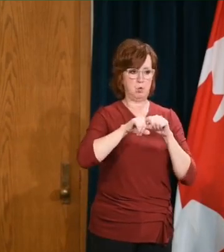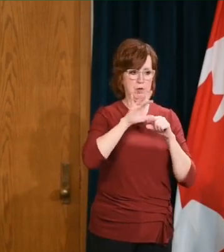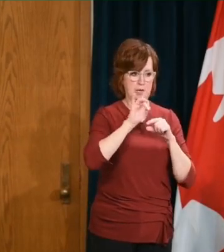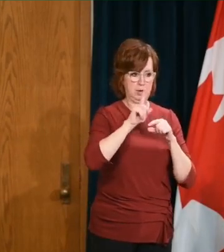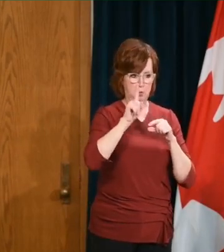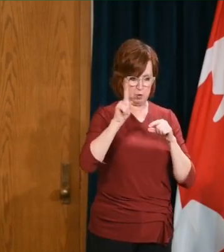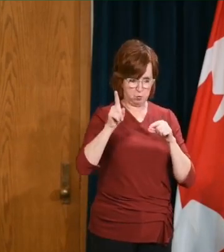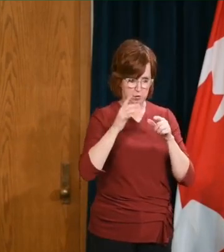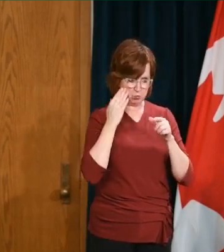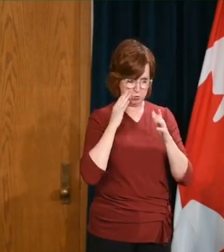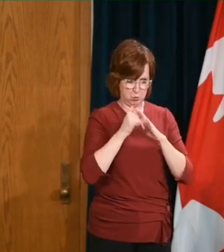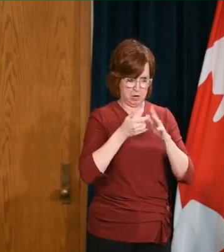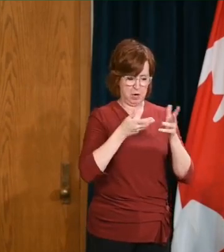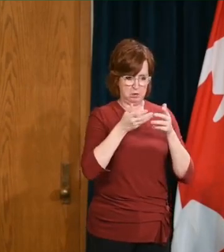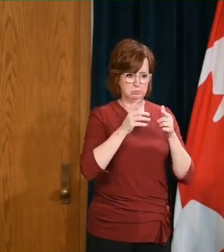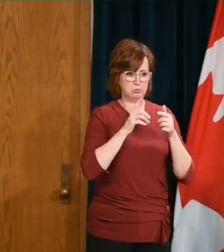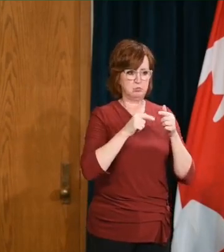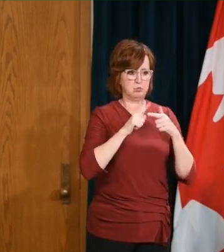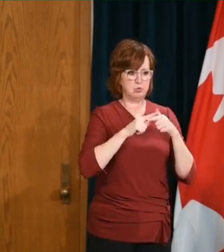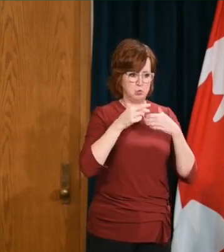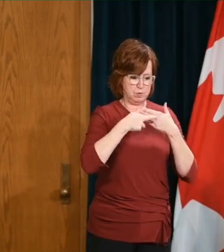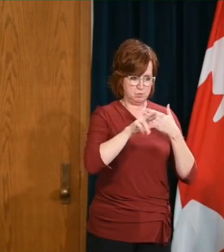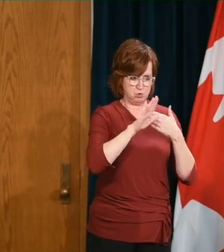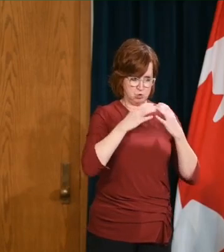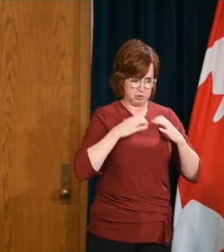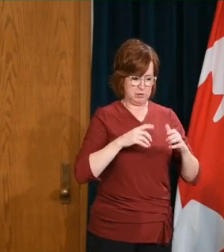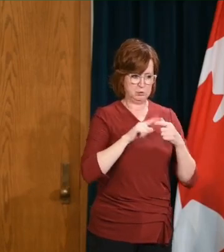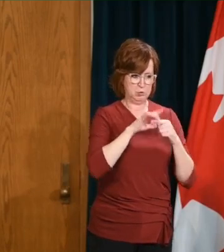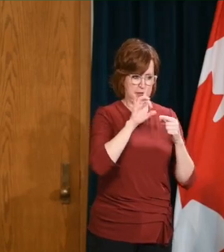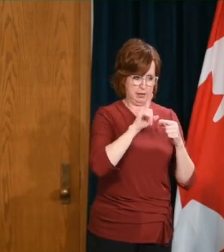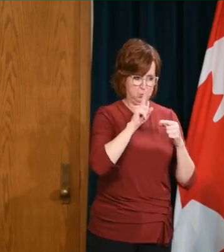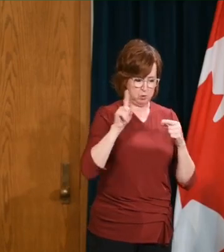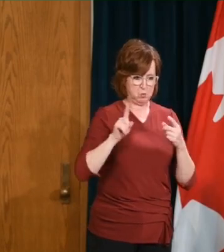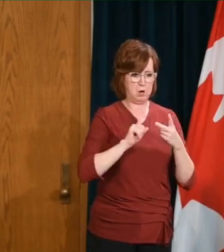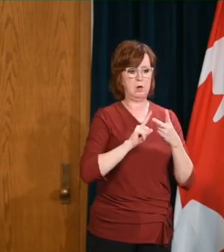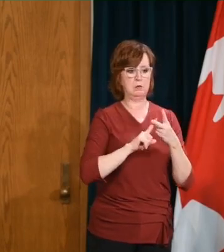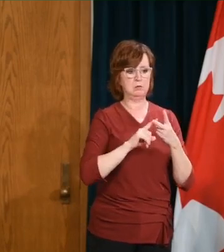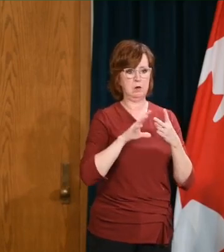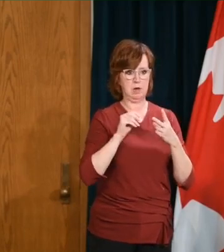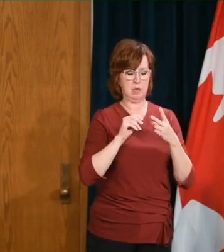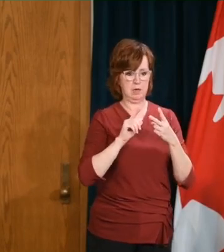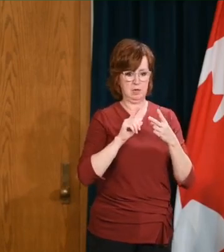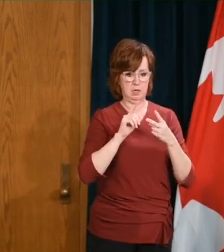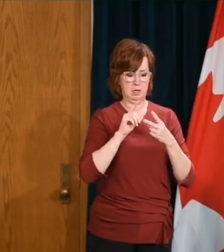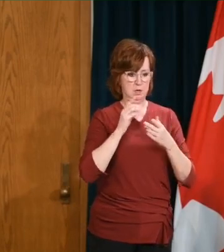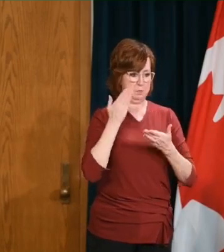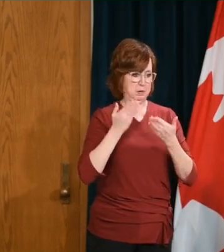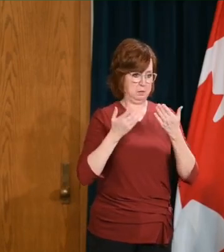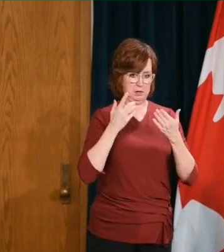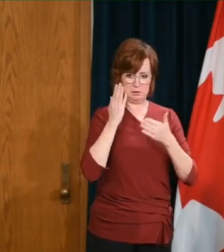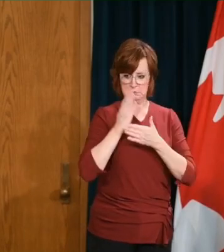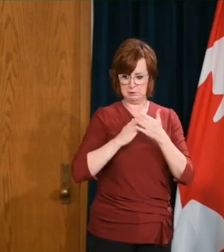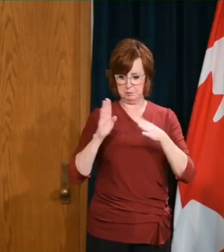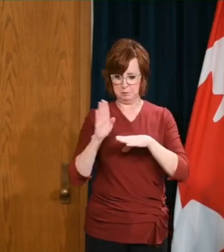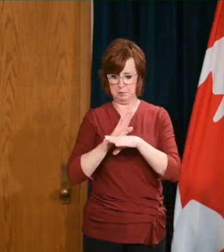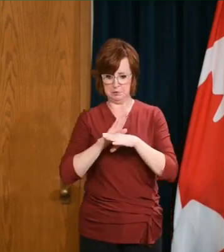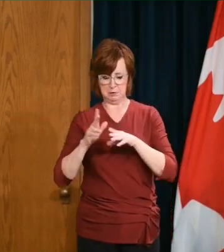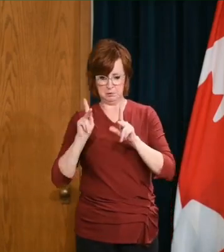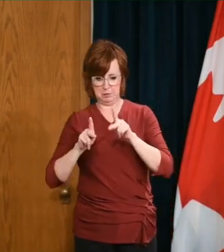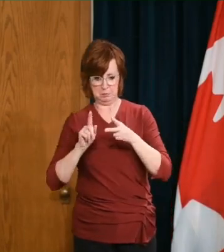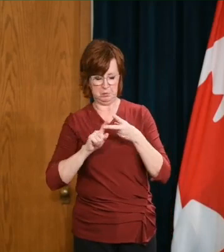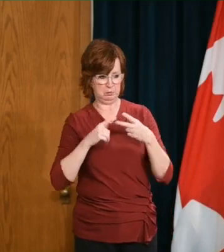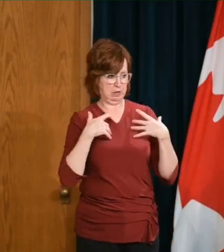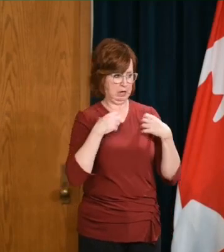health line, working with the province on the access points that we have, not only in the business community but also in the